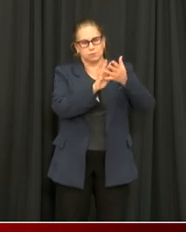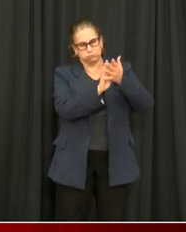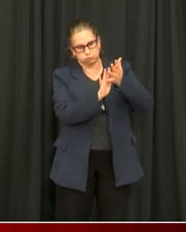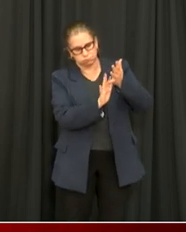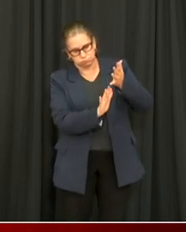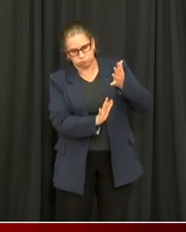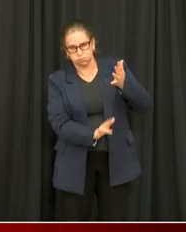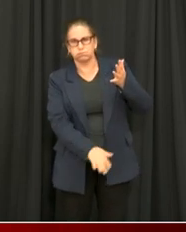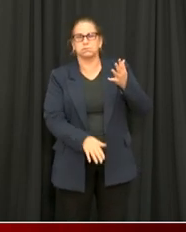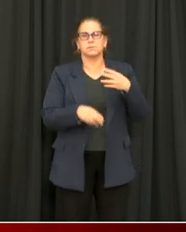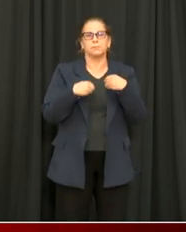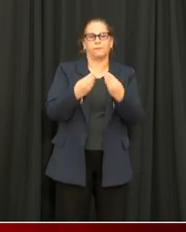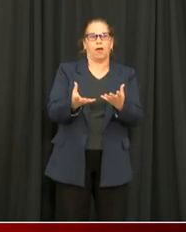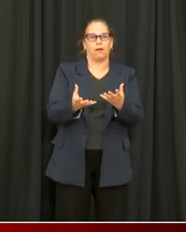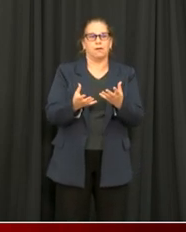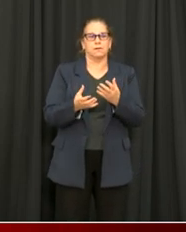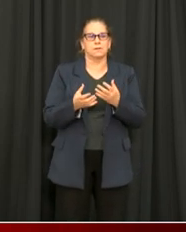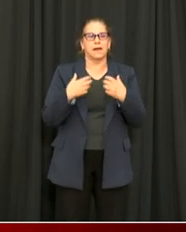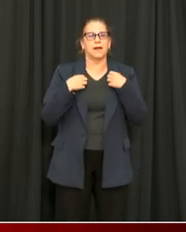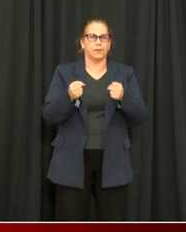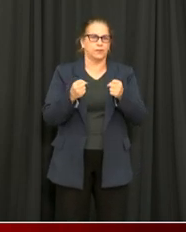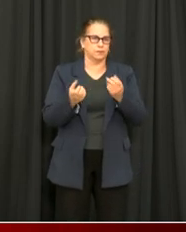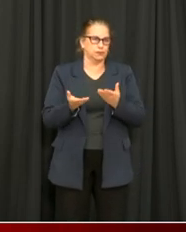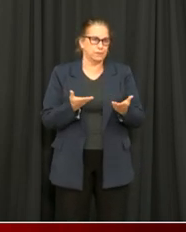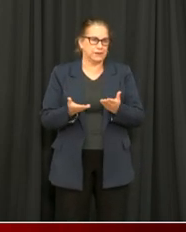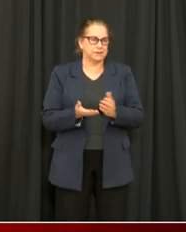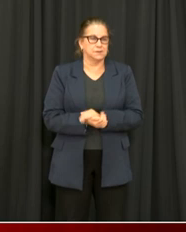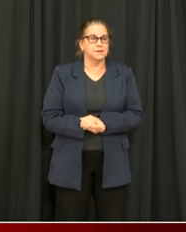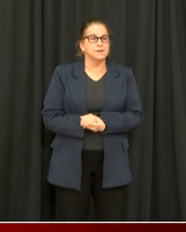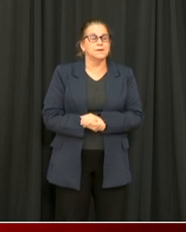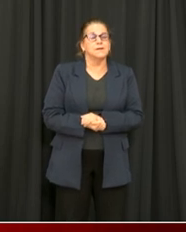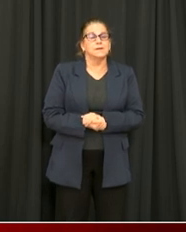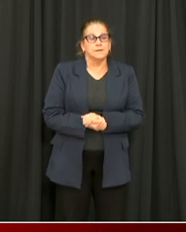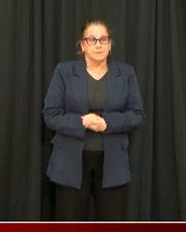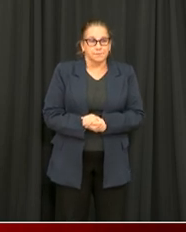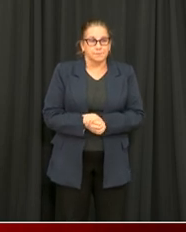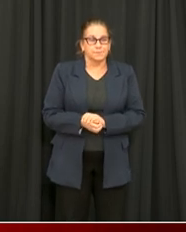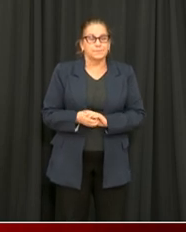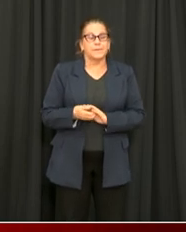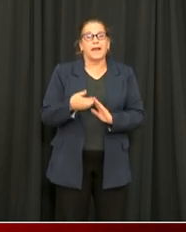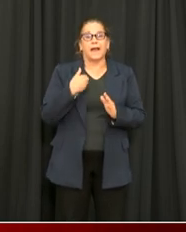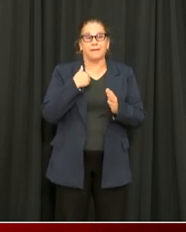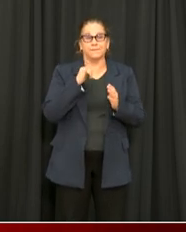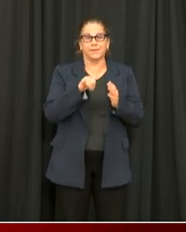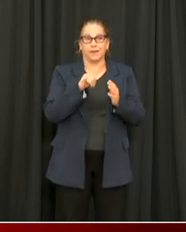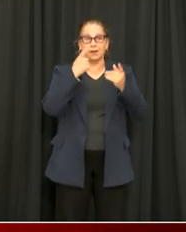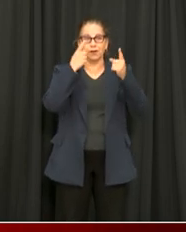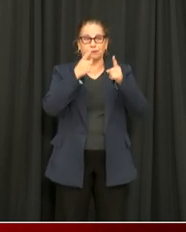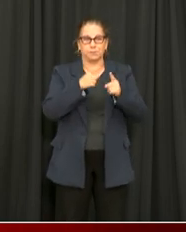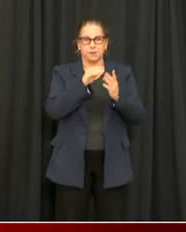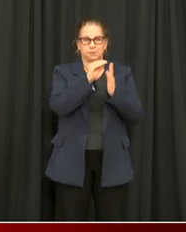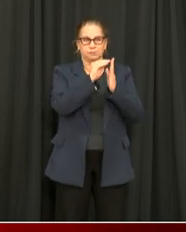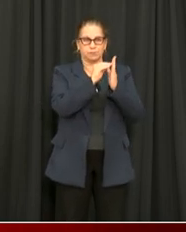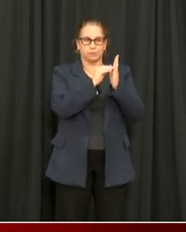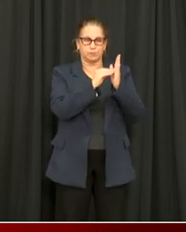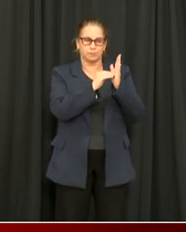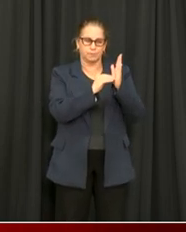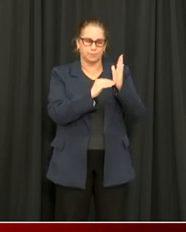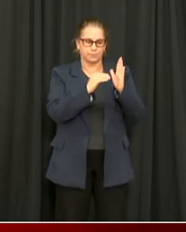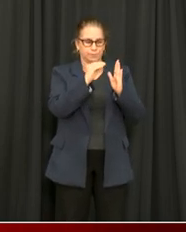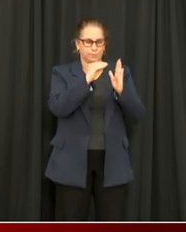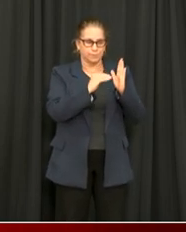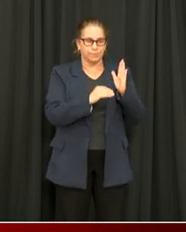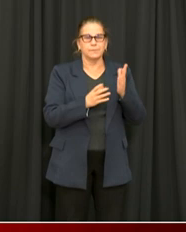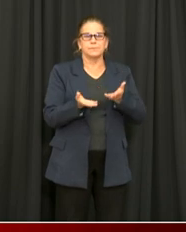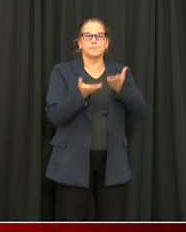the mayor mentioned, next slide, there are agreements currently at the council. Just in terms of